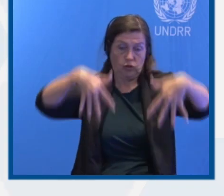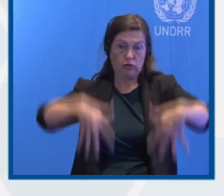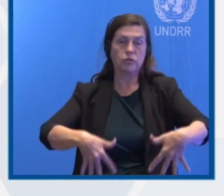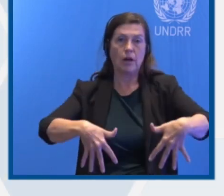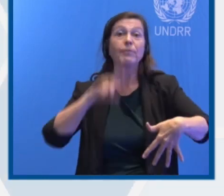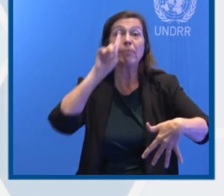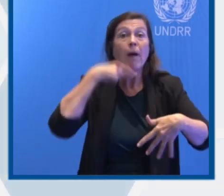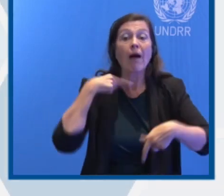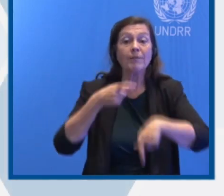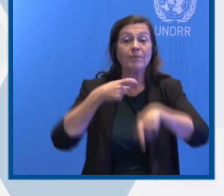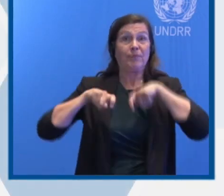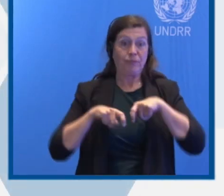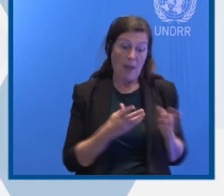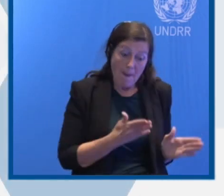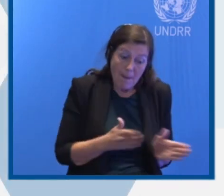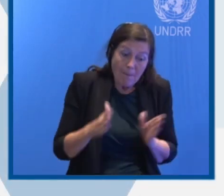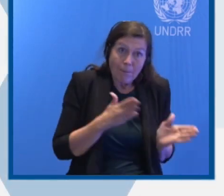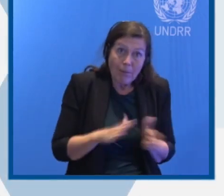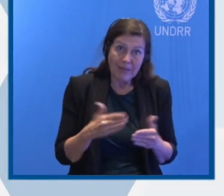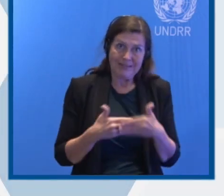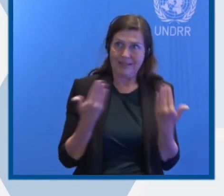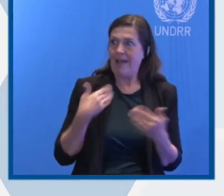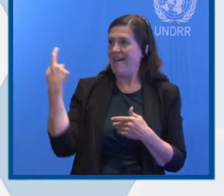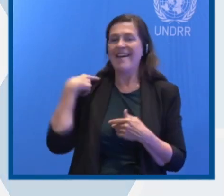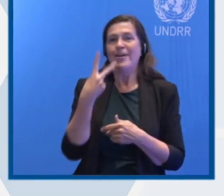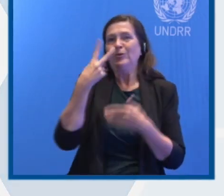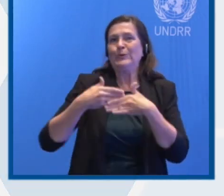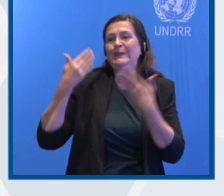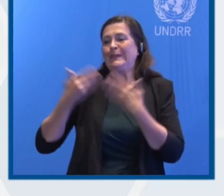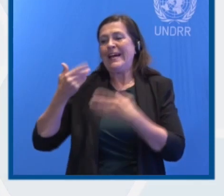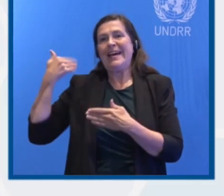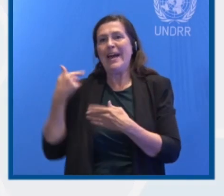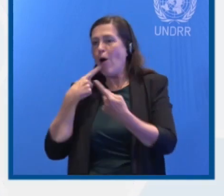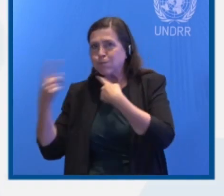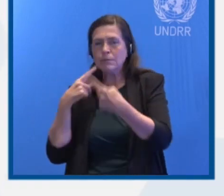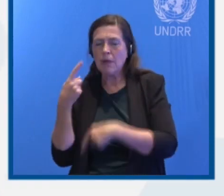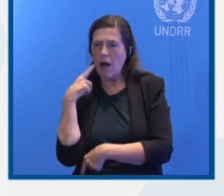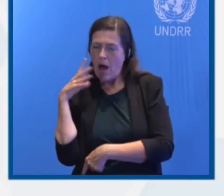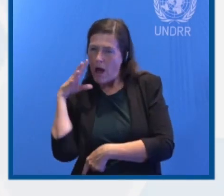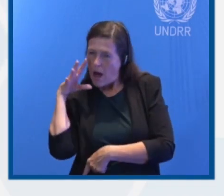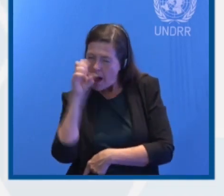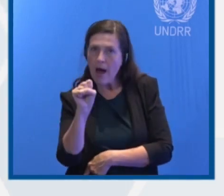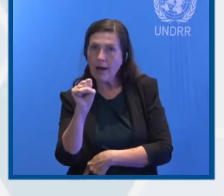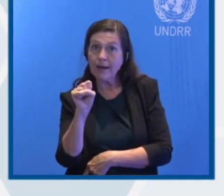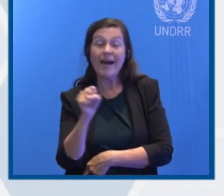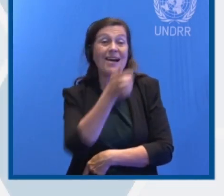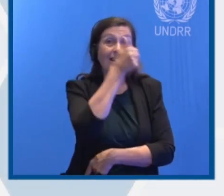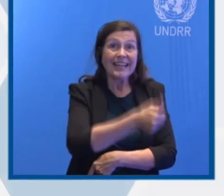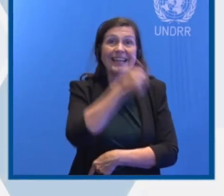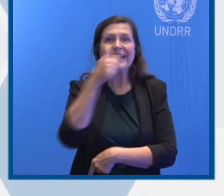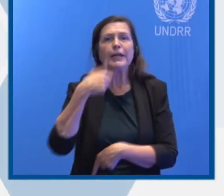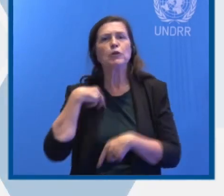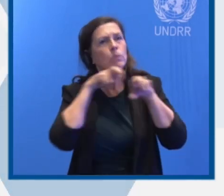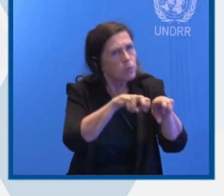days, I catch one word which has occurred during each session and